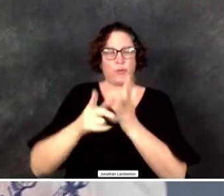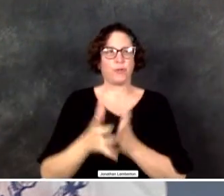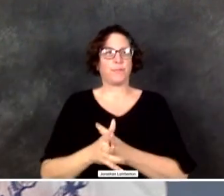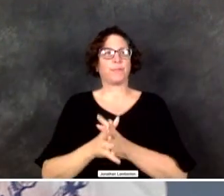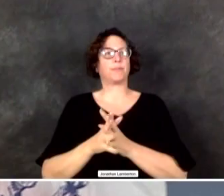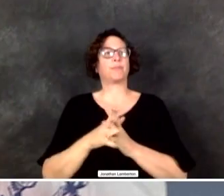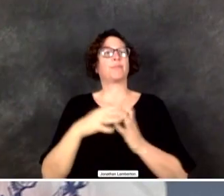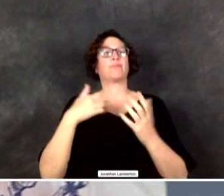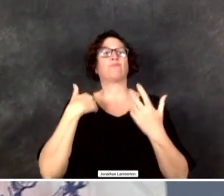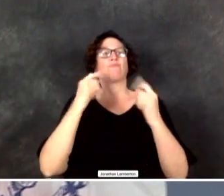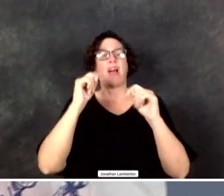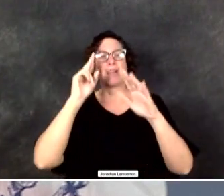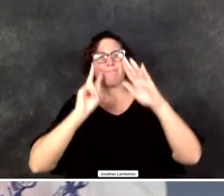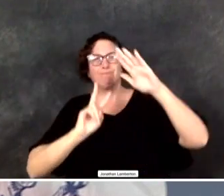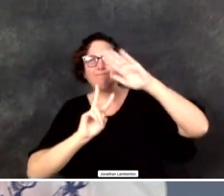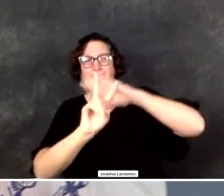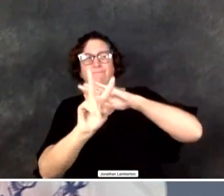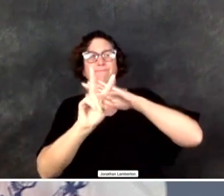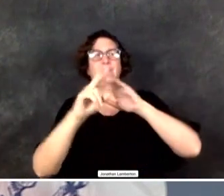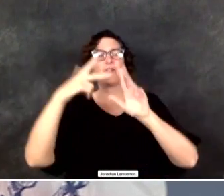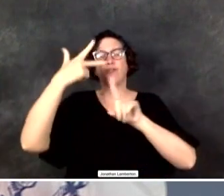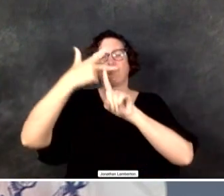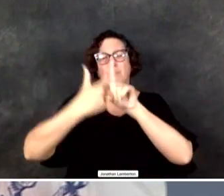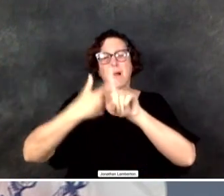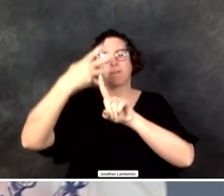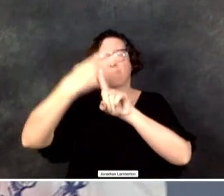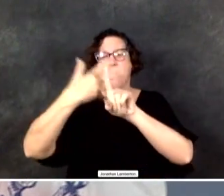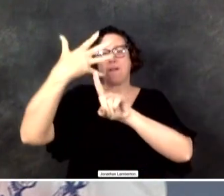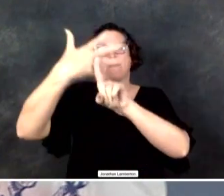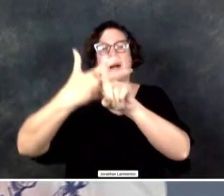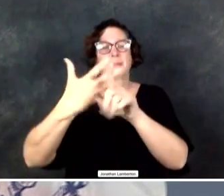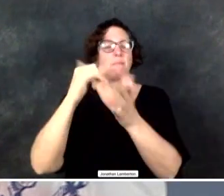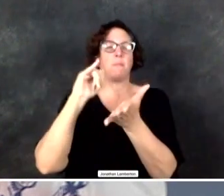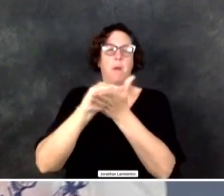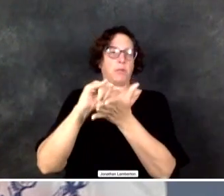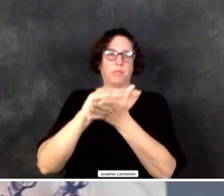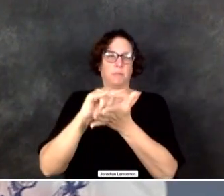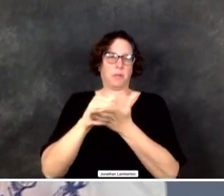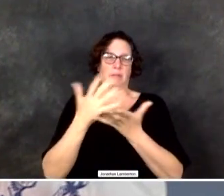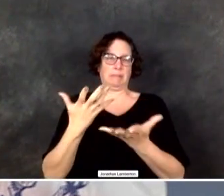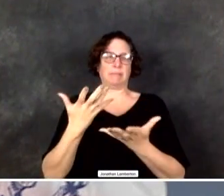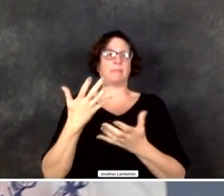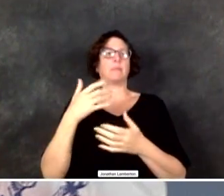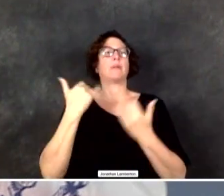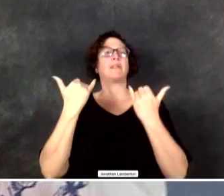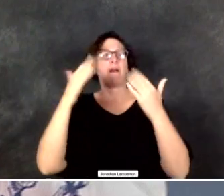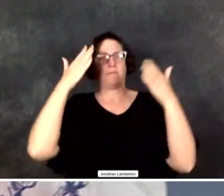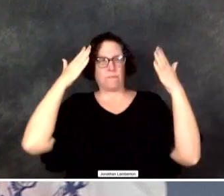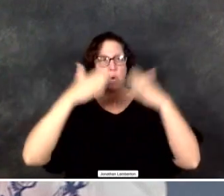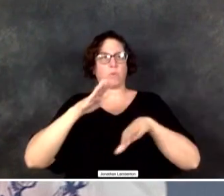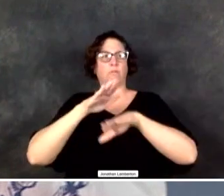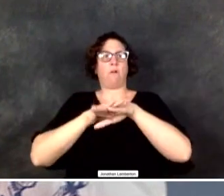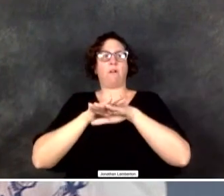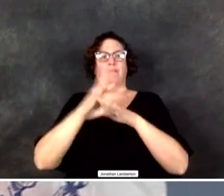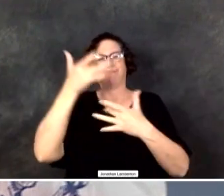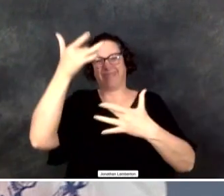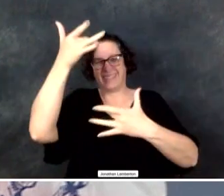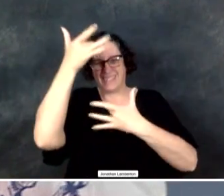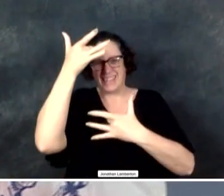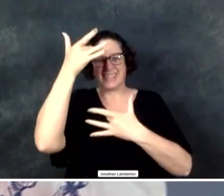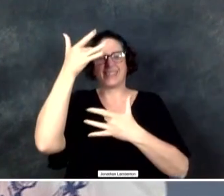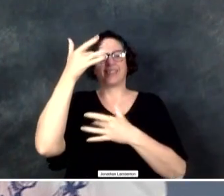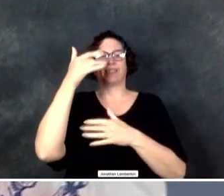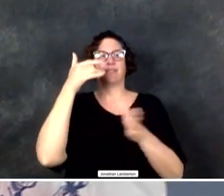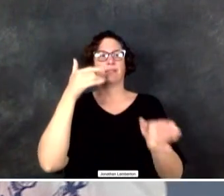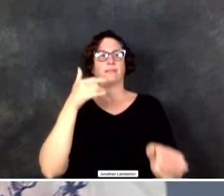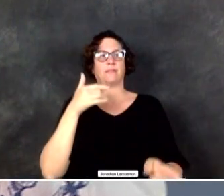is we first have to see what happens with the fight against this disease and ensure that we're making steady progress and ensure